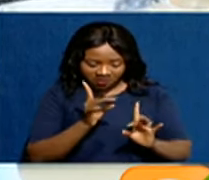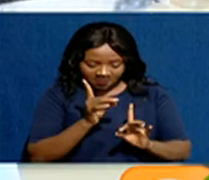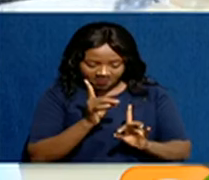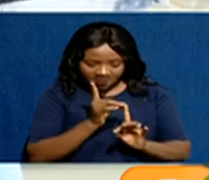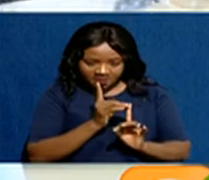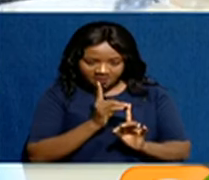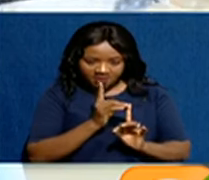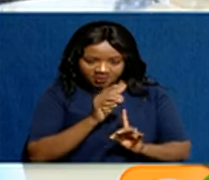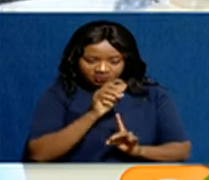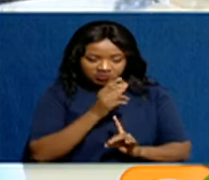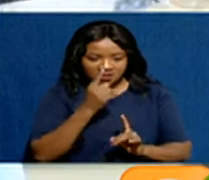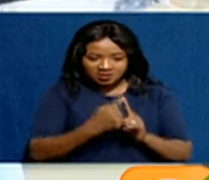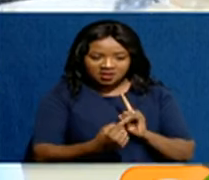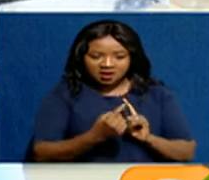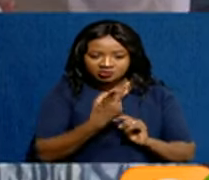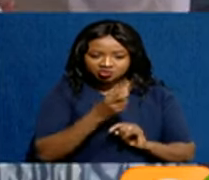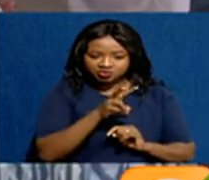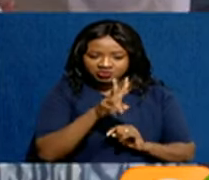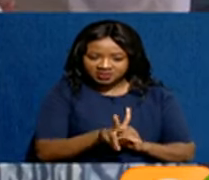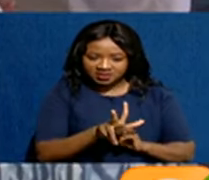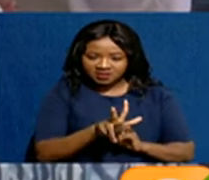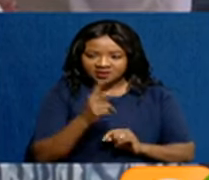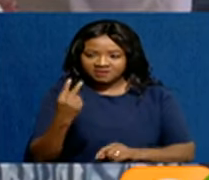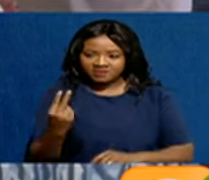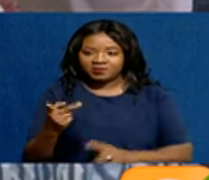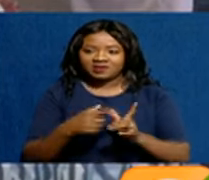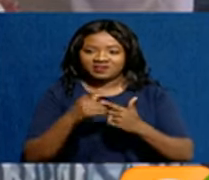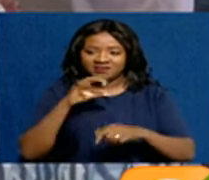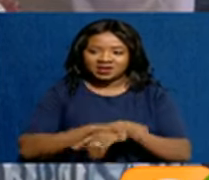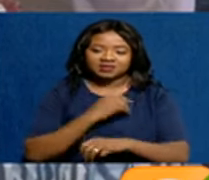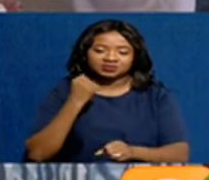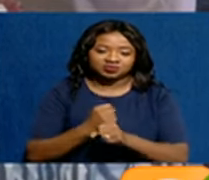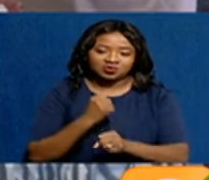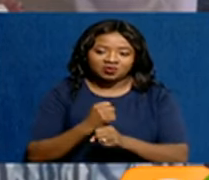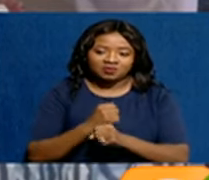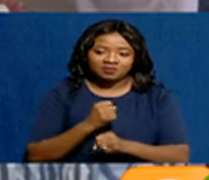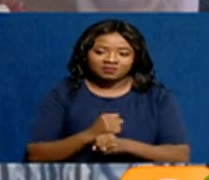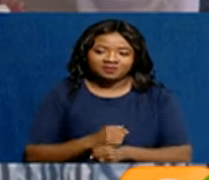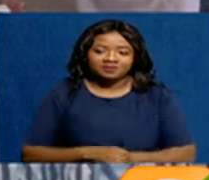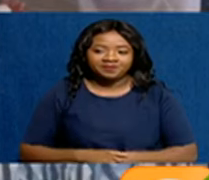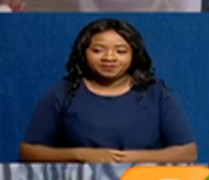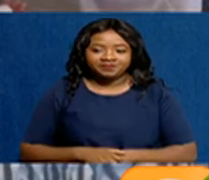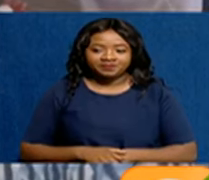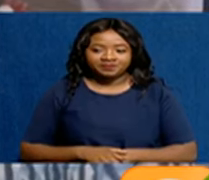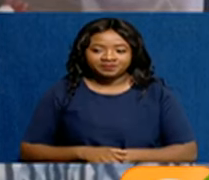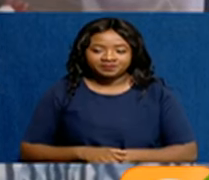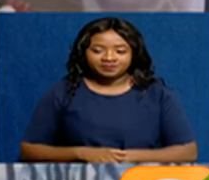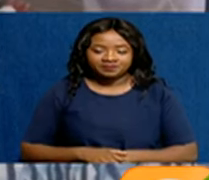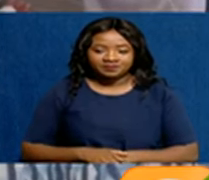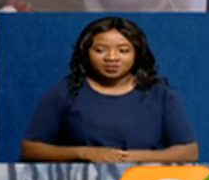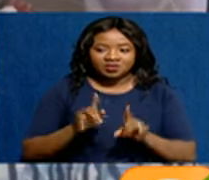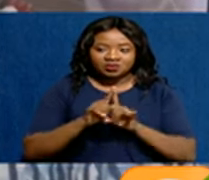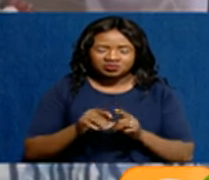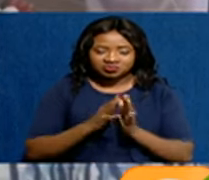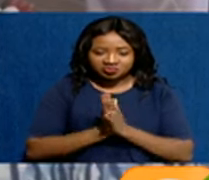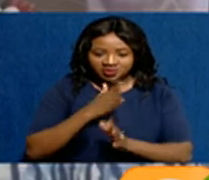February 2023 ndio nikapata kazi. Cha nilipigwa na RH coordinator ili trend, nikaambiwa